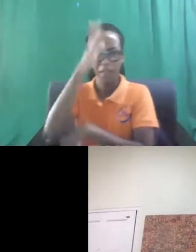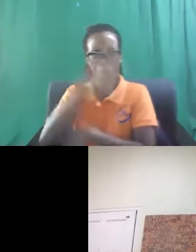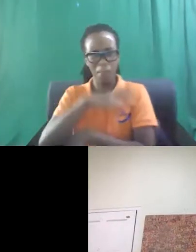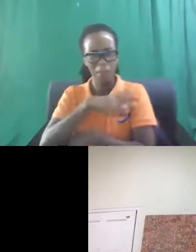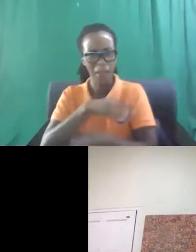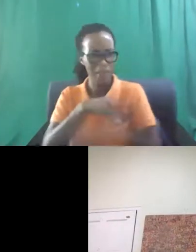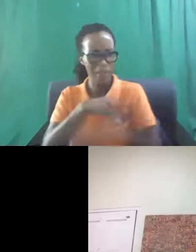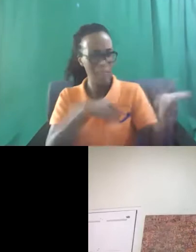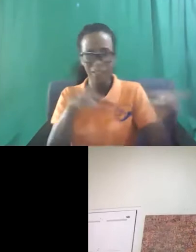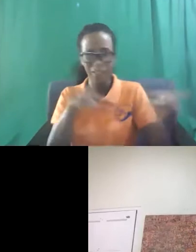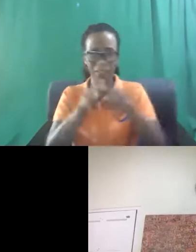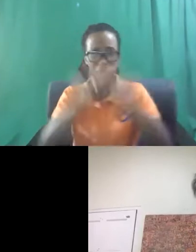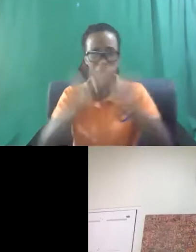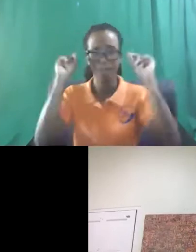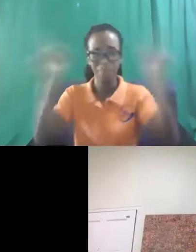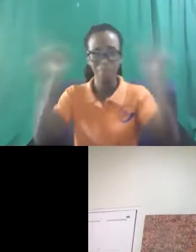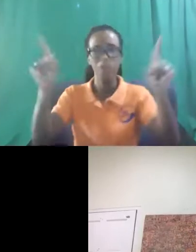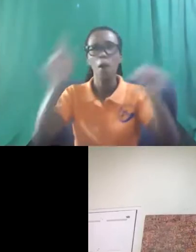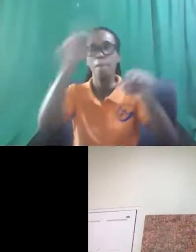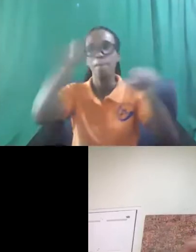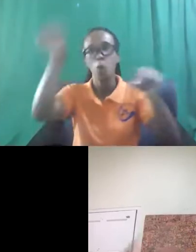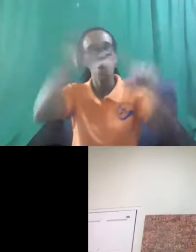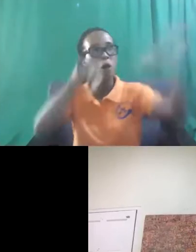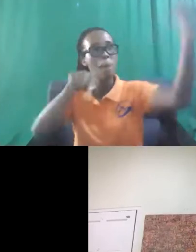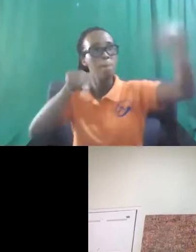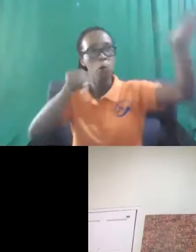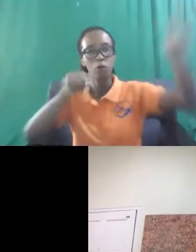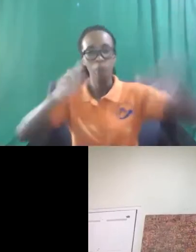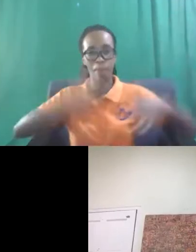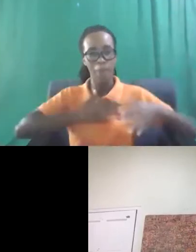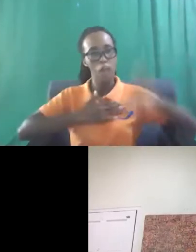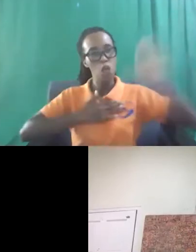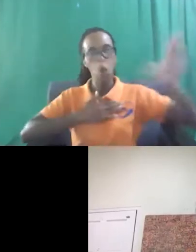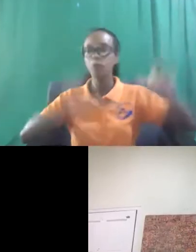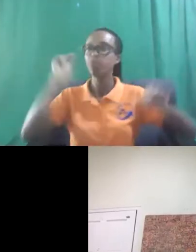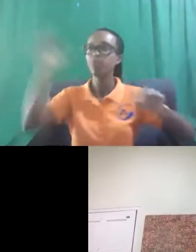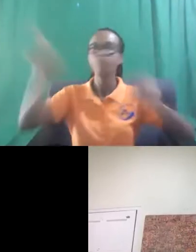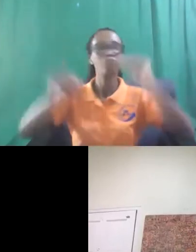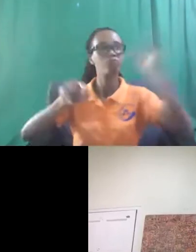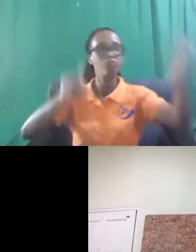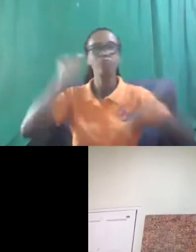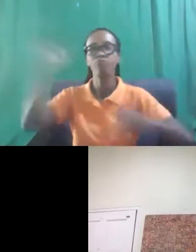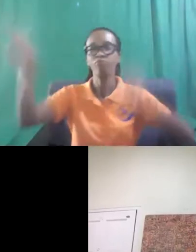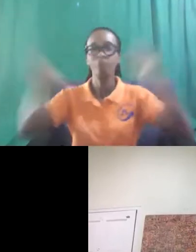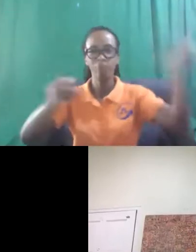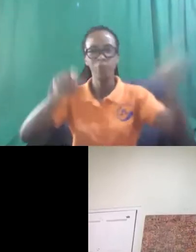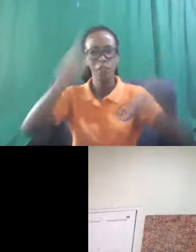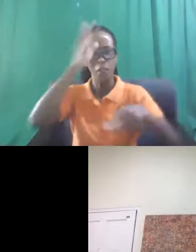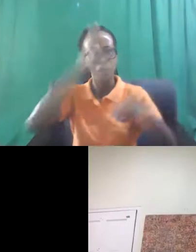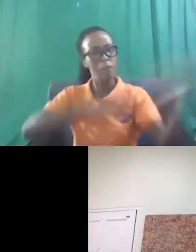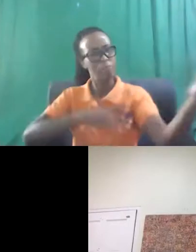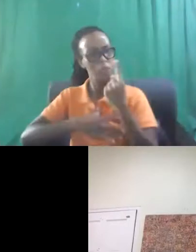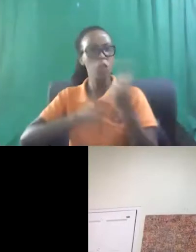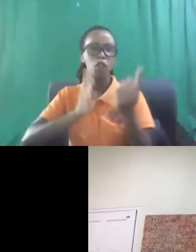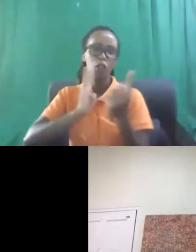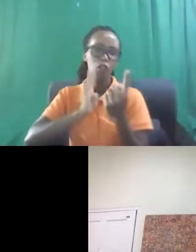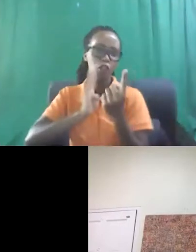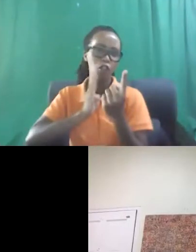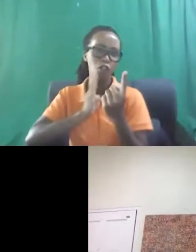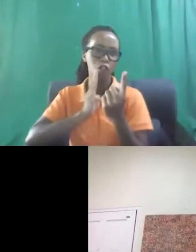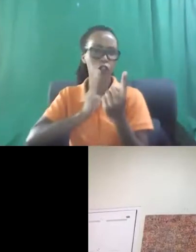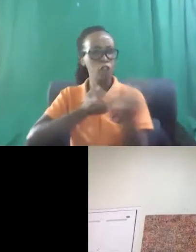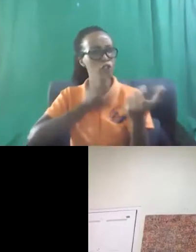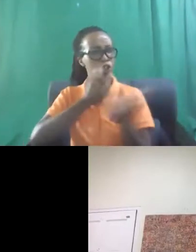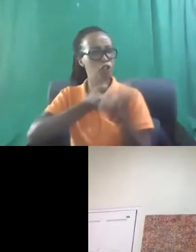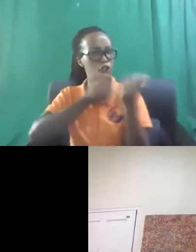playing darts. There were two boards set up. And so we were just practicing together. And then he approached me and he started talking to me. And